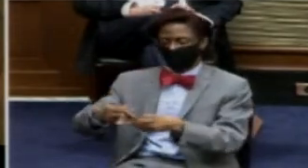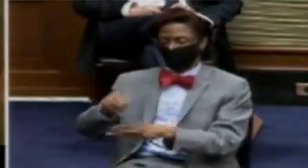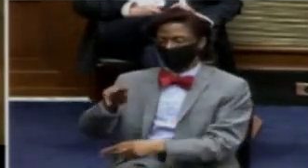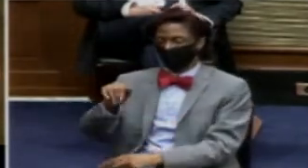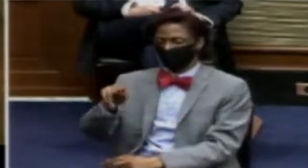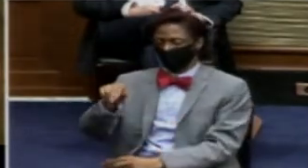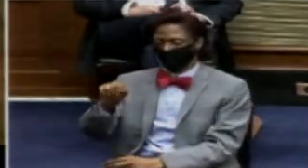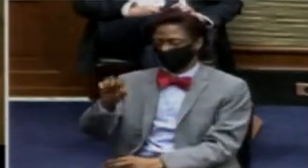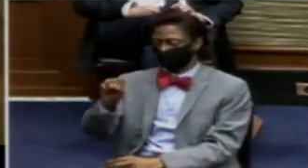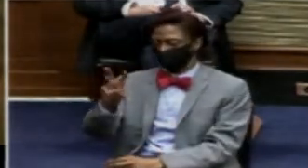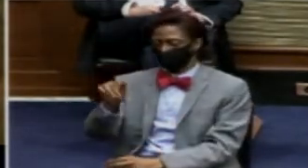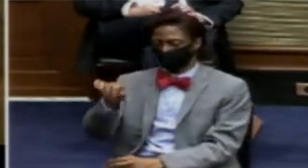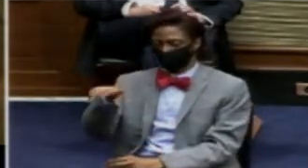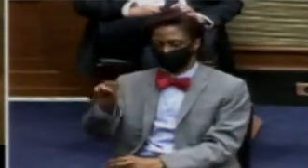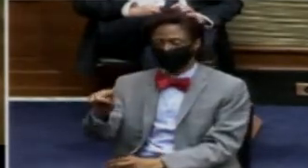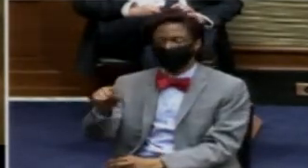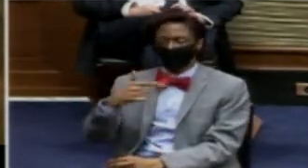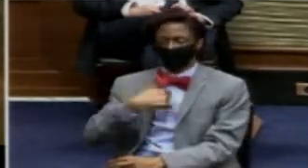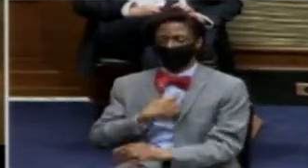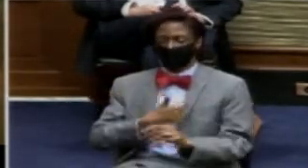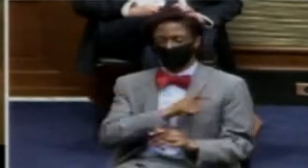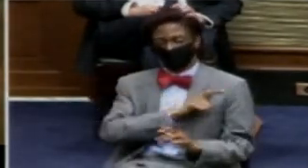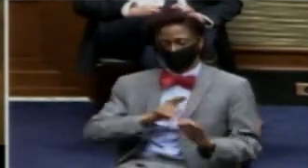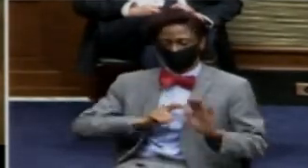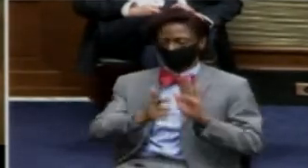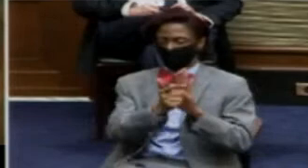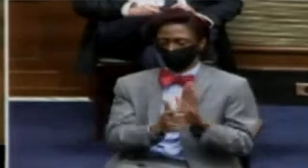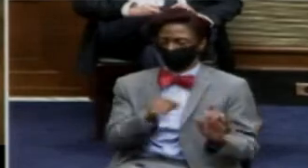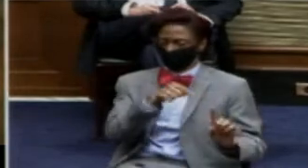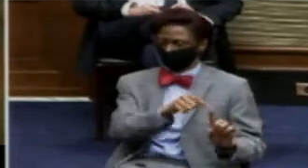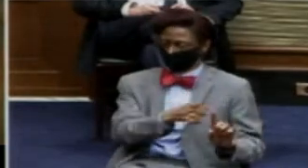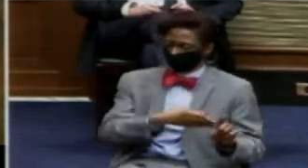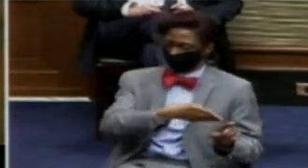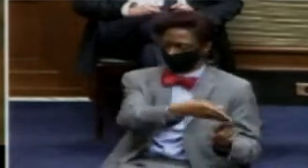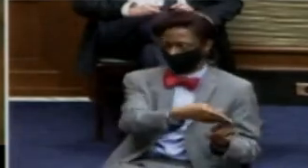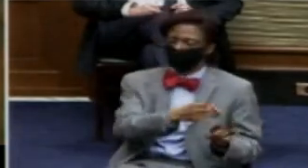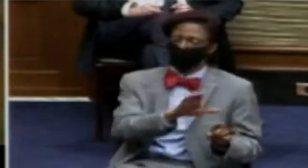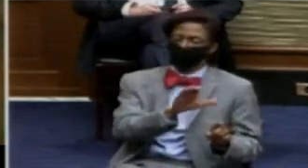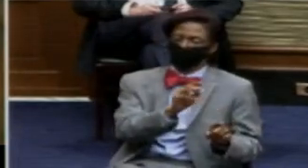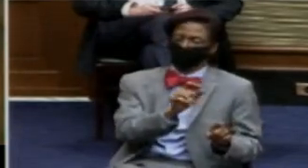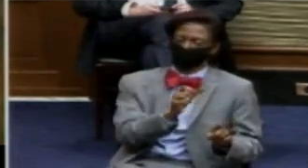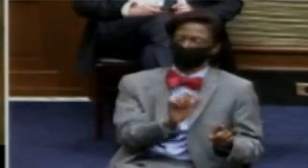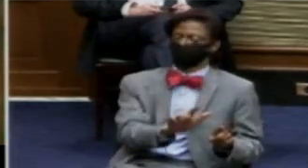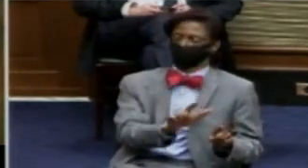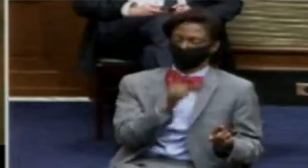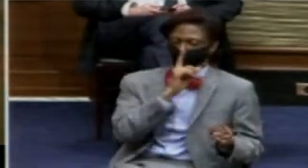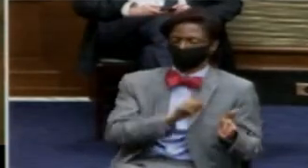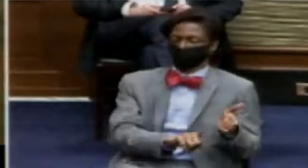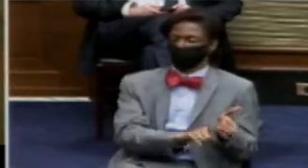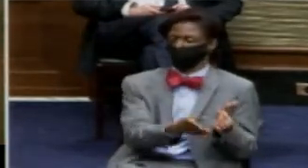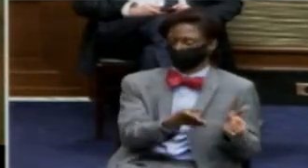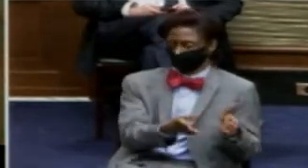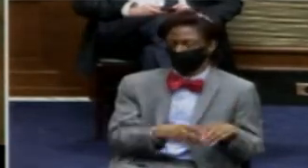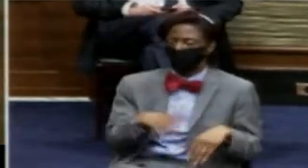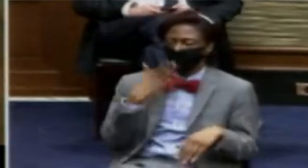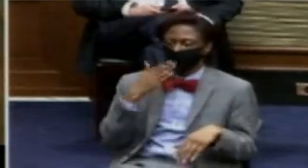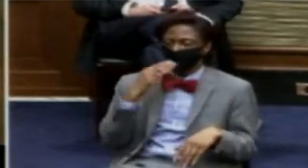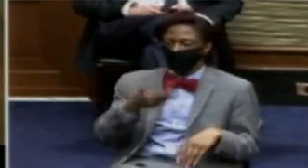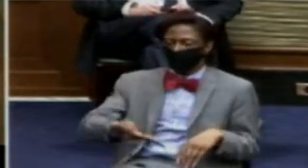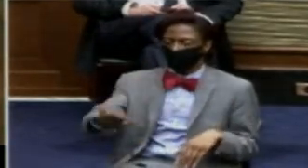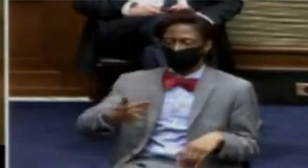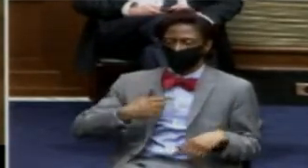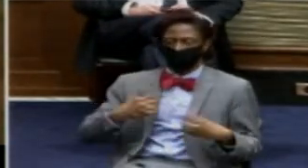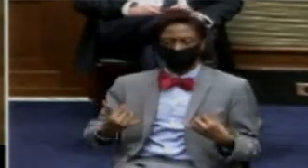Schwartz, and I am a legislative attorney in the American Law Division of the Congressional Research Service. Thank you for inviting me today